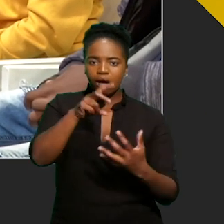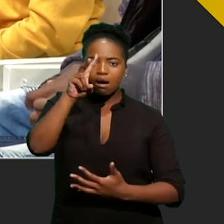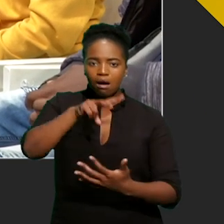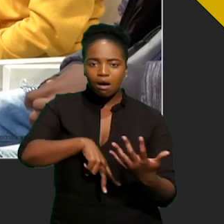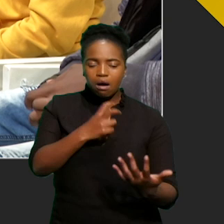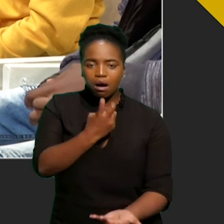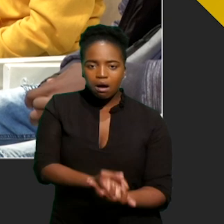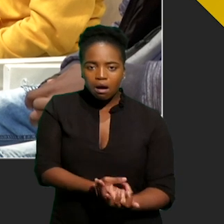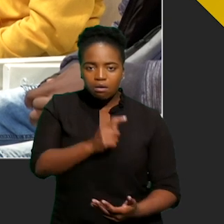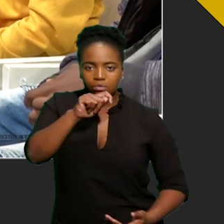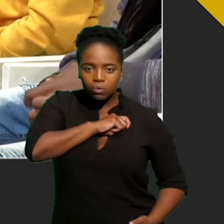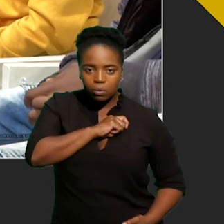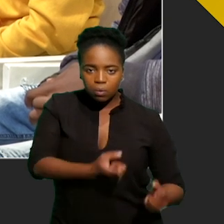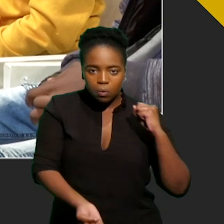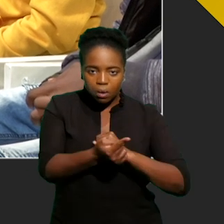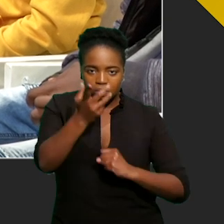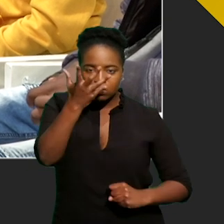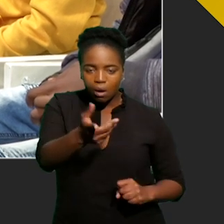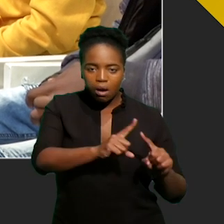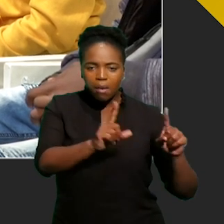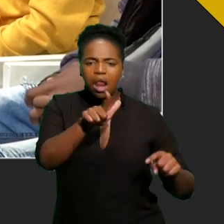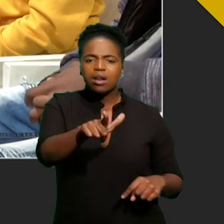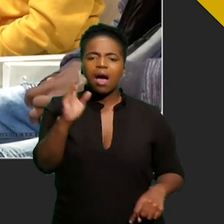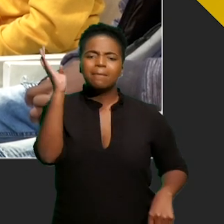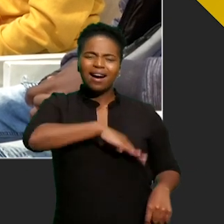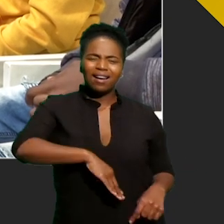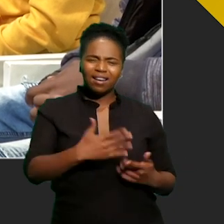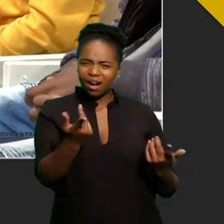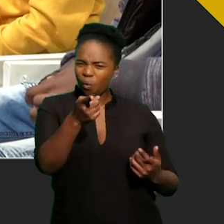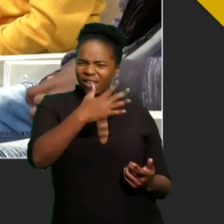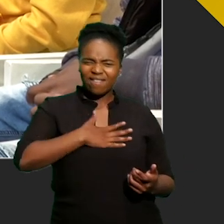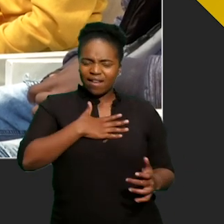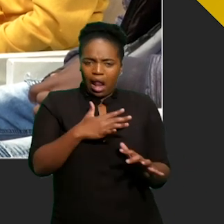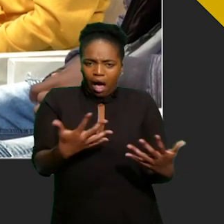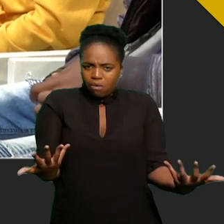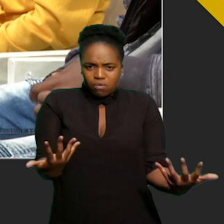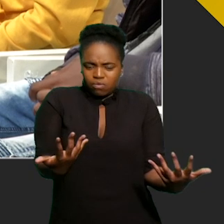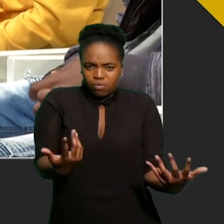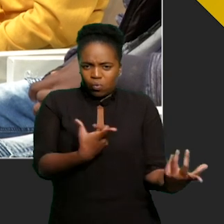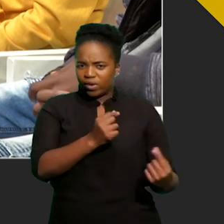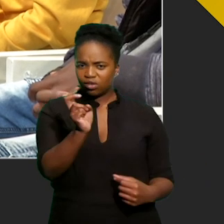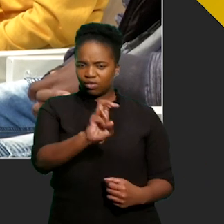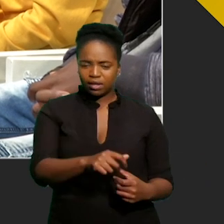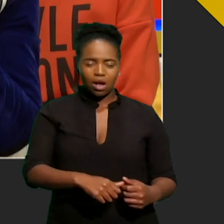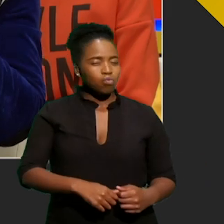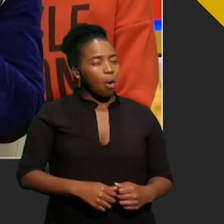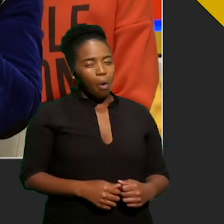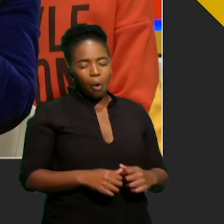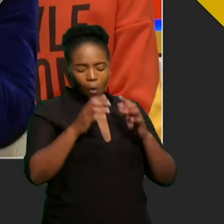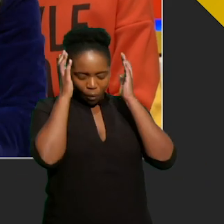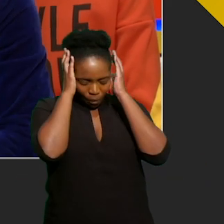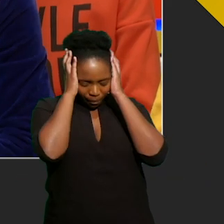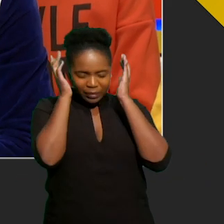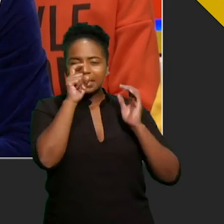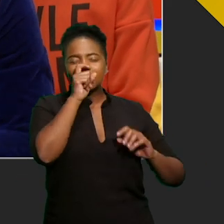know you find out later on ukuthi it was actually fake news? For wena as a person, how do you start seeing that celebrity? Yo